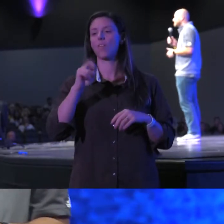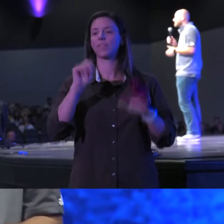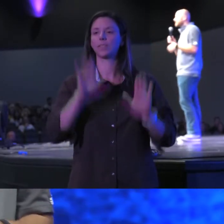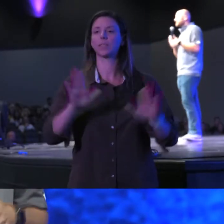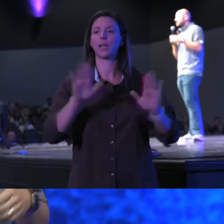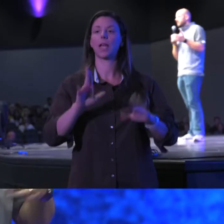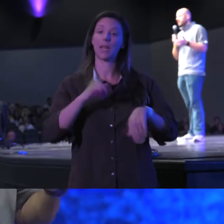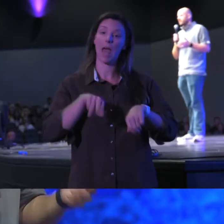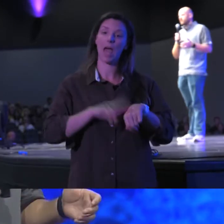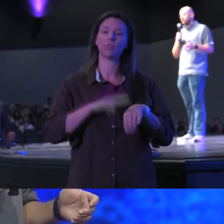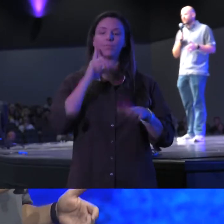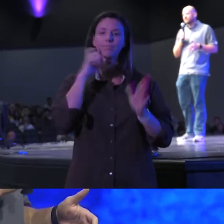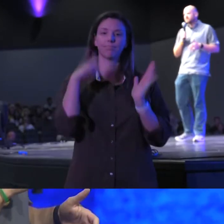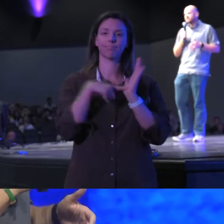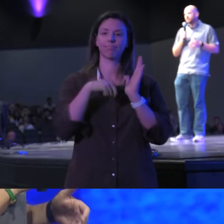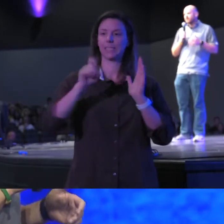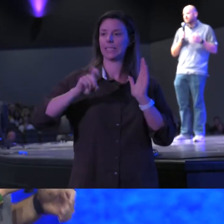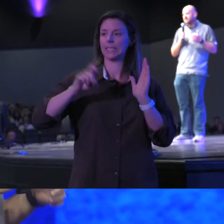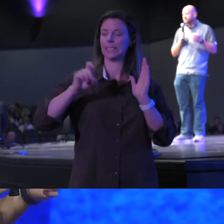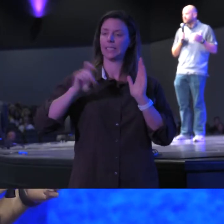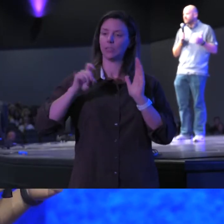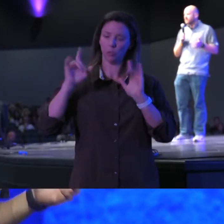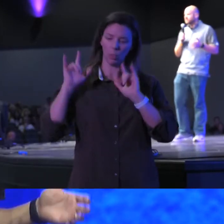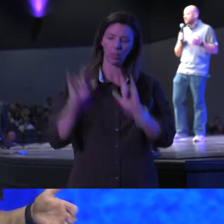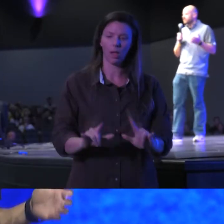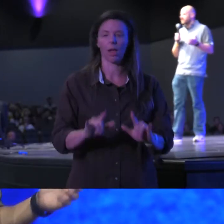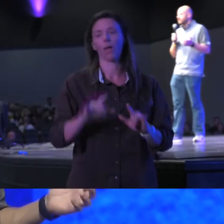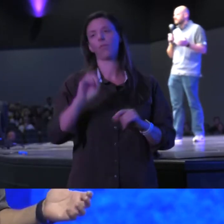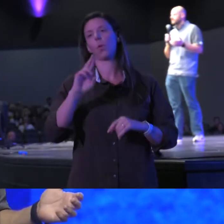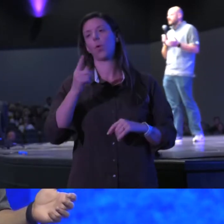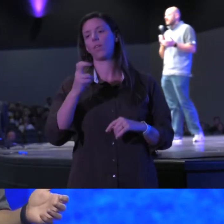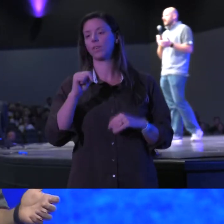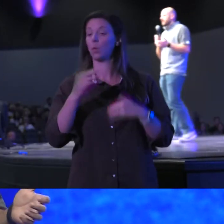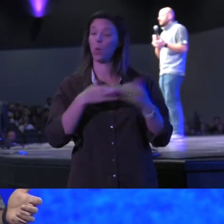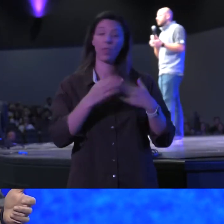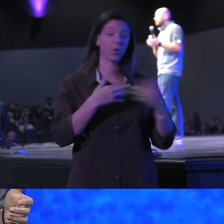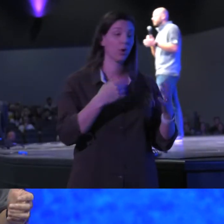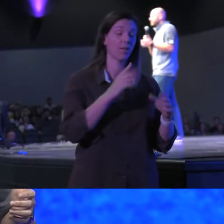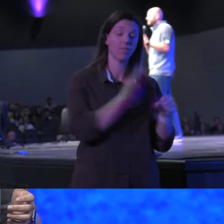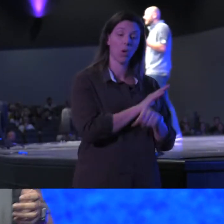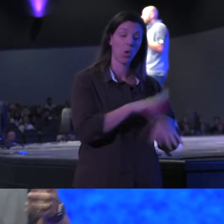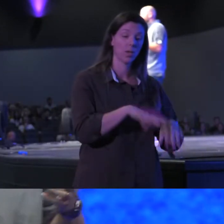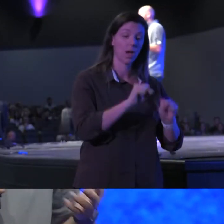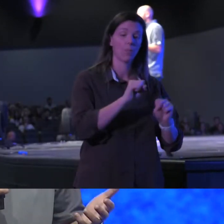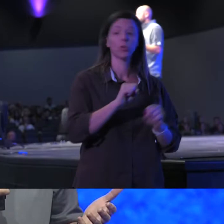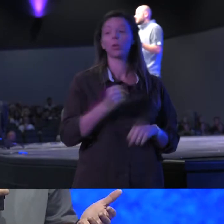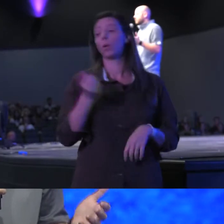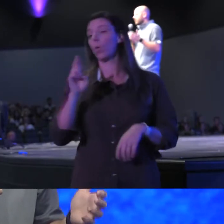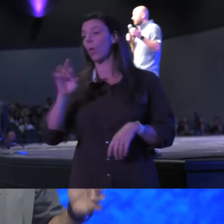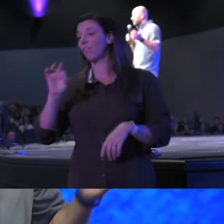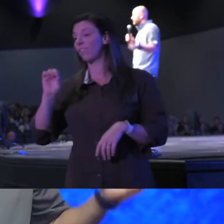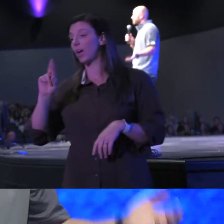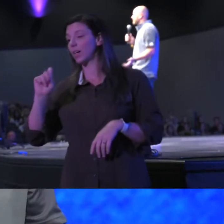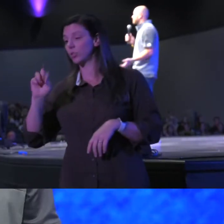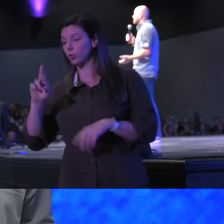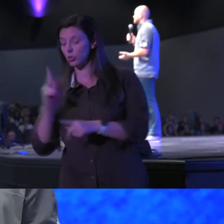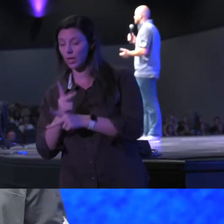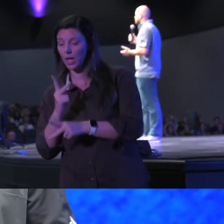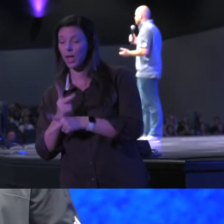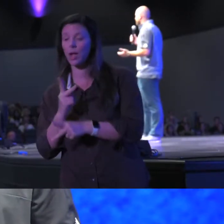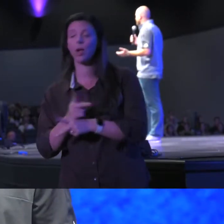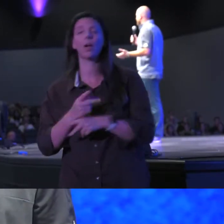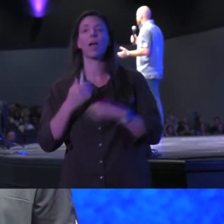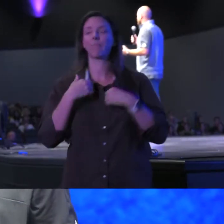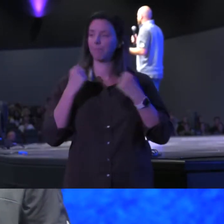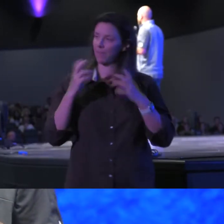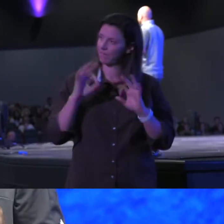the need to love on orphans, whether that's through foster or adoption. And we've got families who are going through that